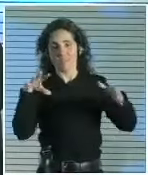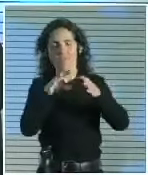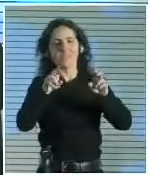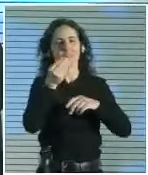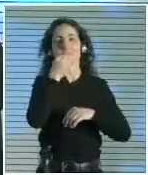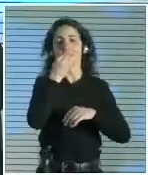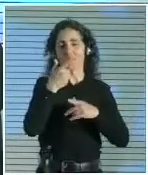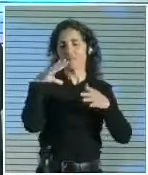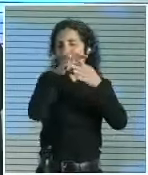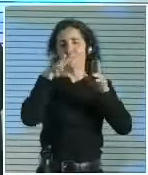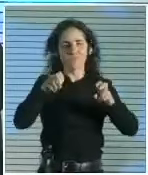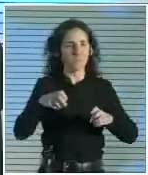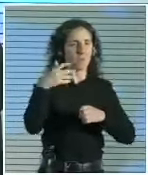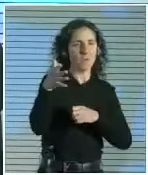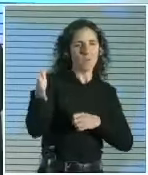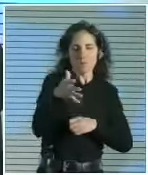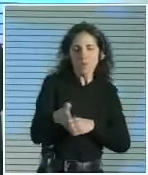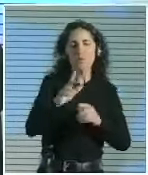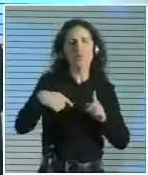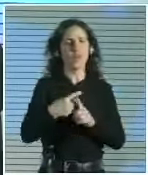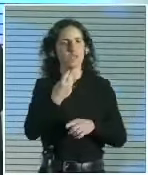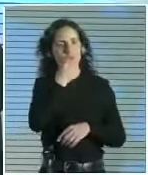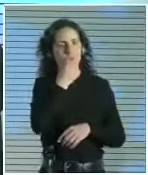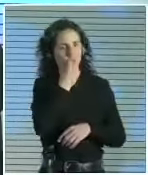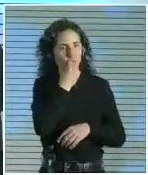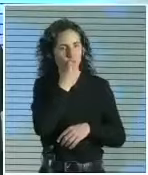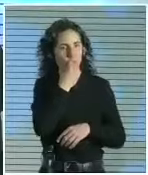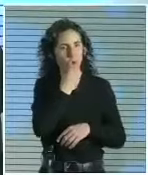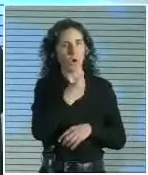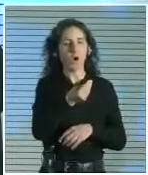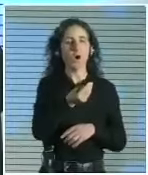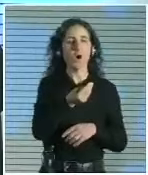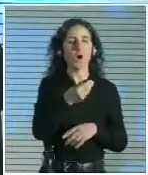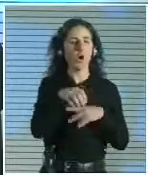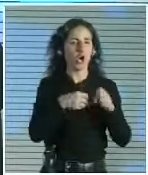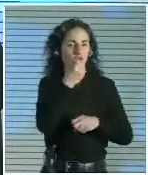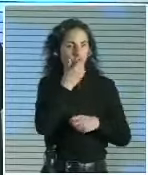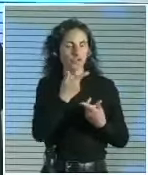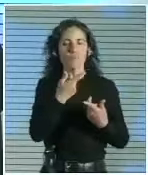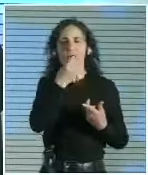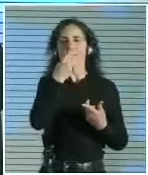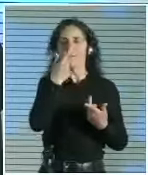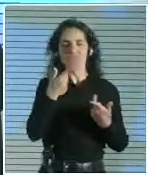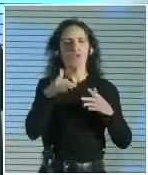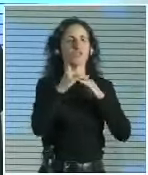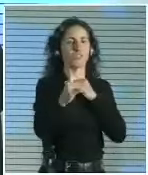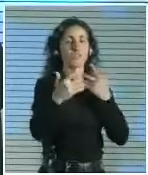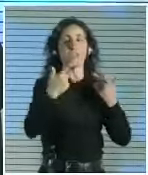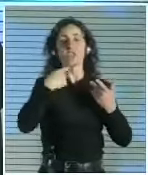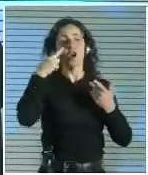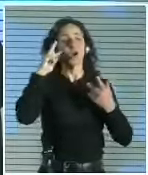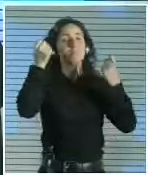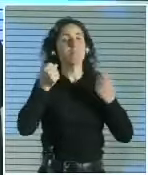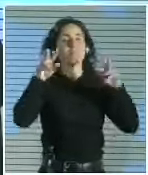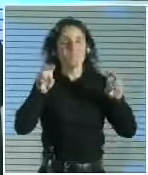food, and food loss and waste, which is my specialty. So when I came onto the team about 7 years ago, WWF